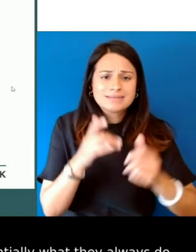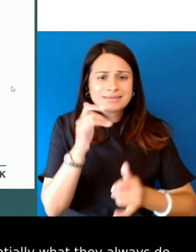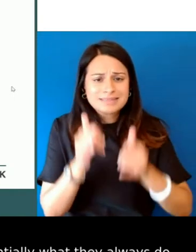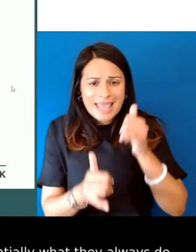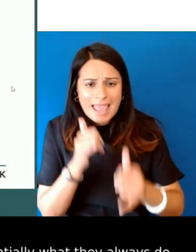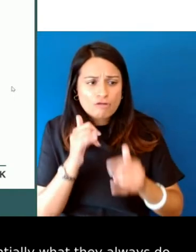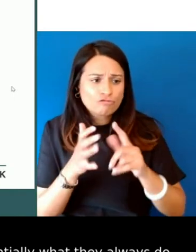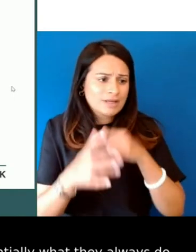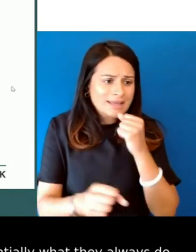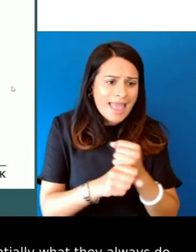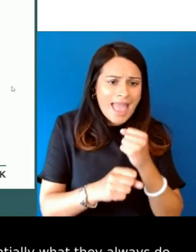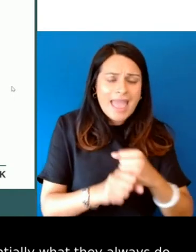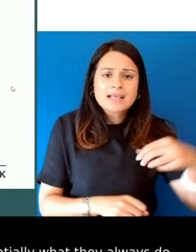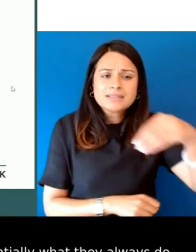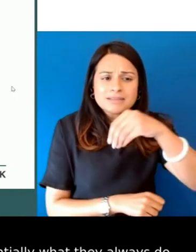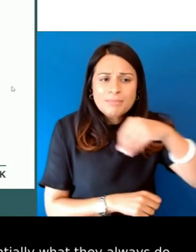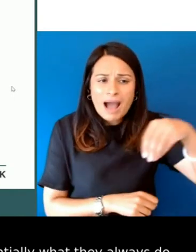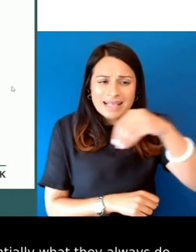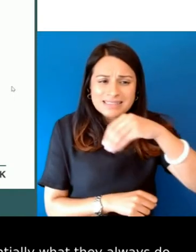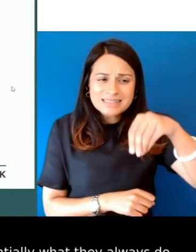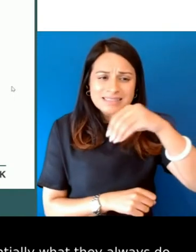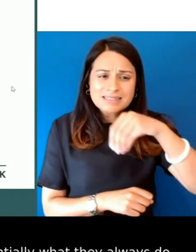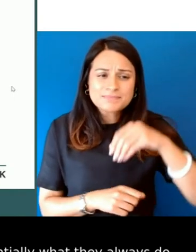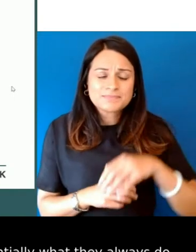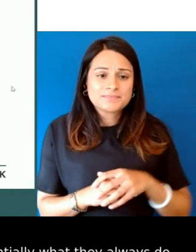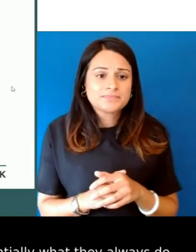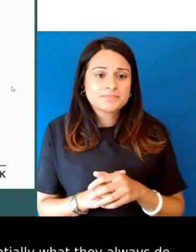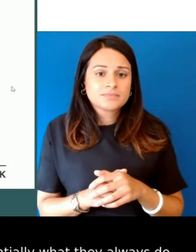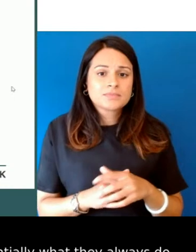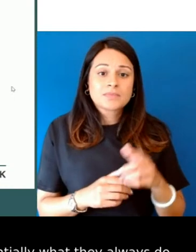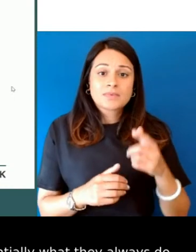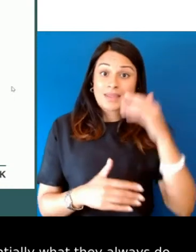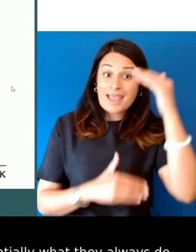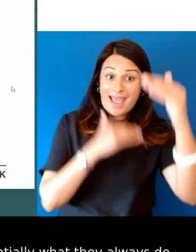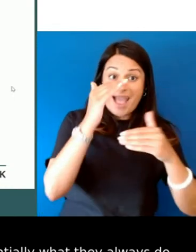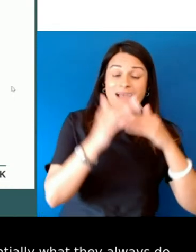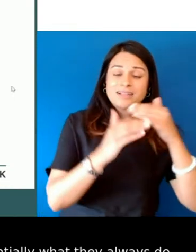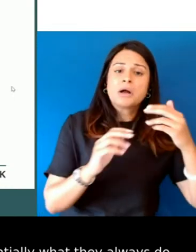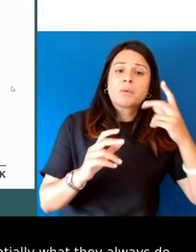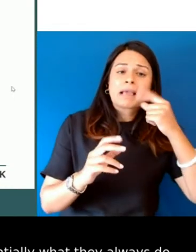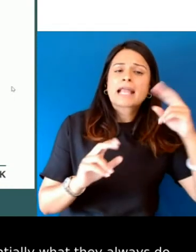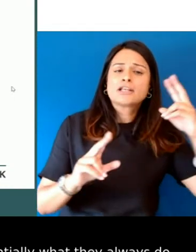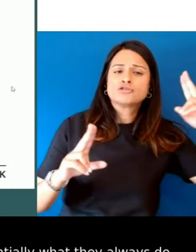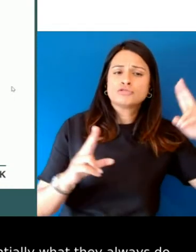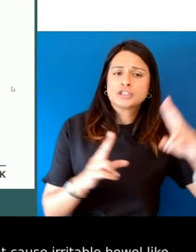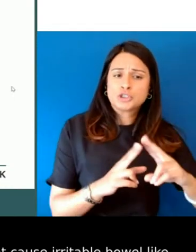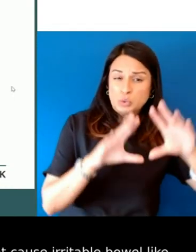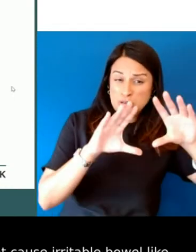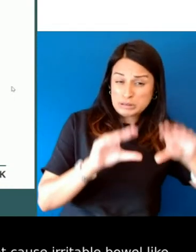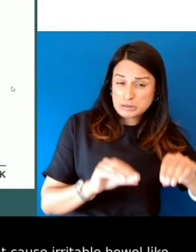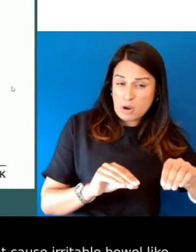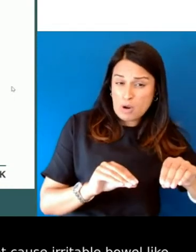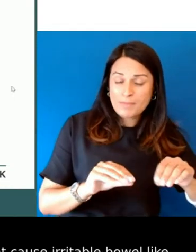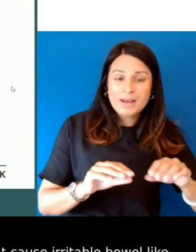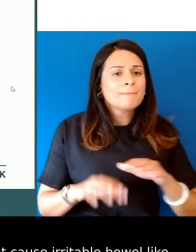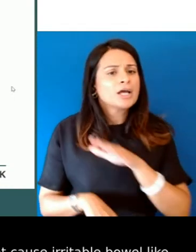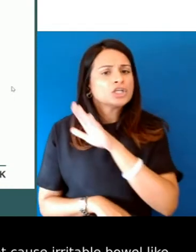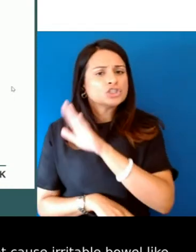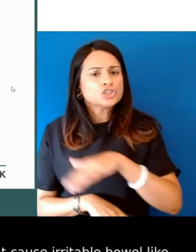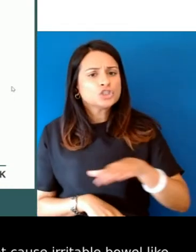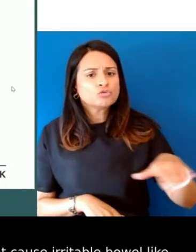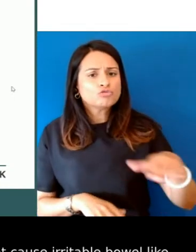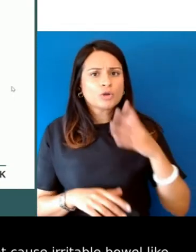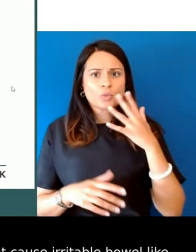and spices and to cut those things out as an adult is fine to some extent but when people are cutting those things out as a child it can really cause